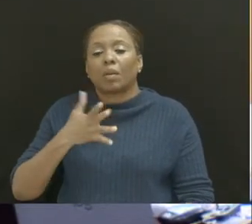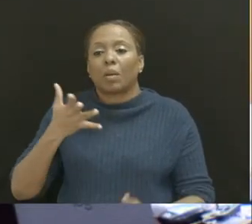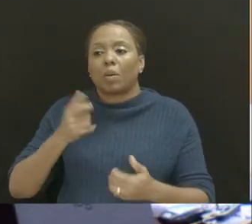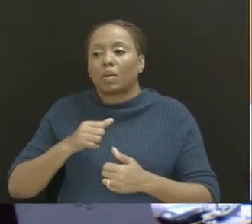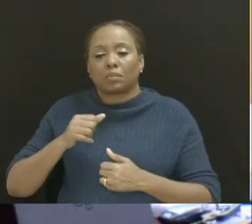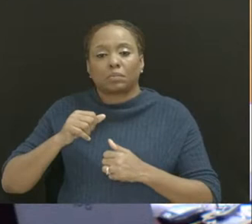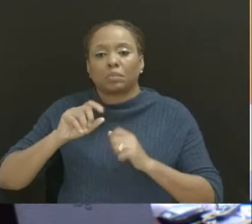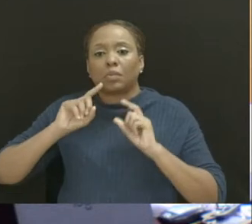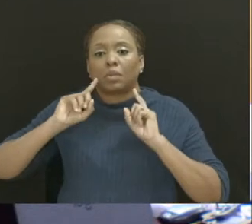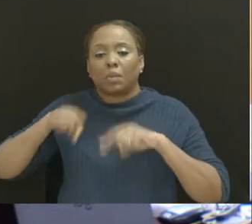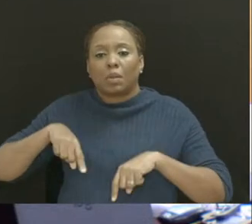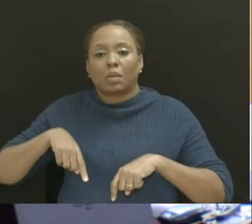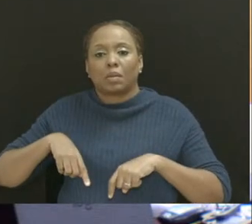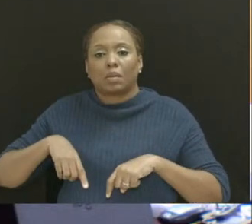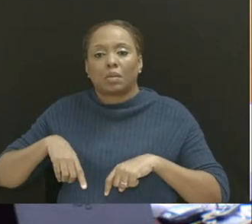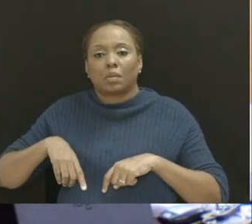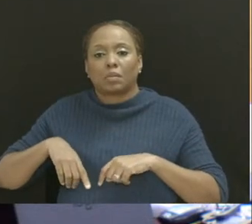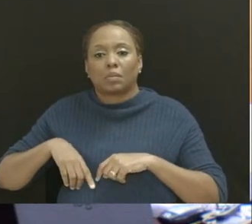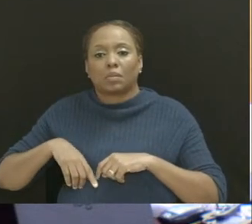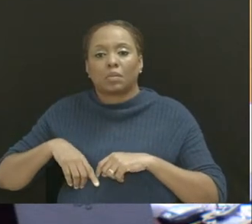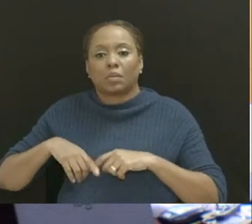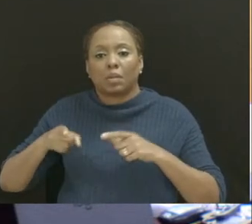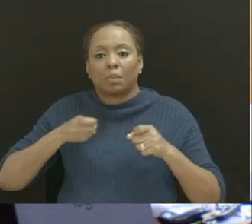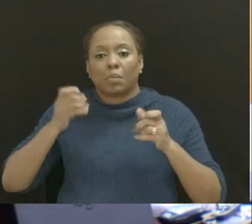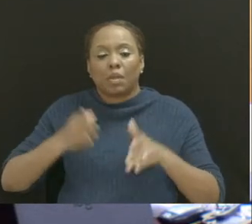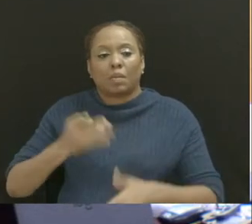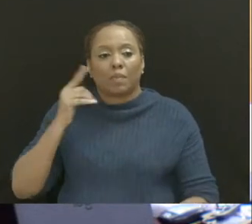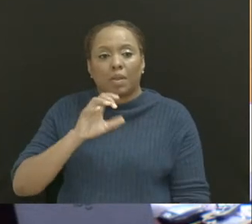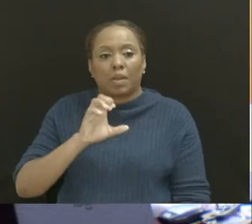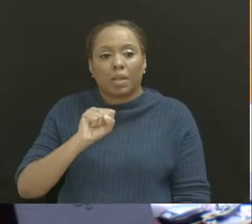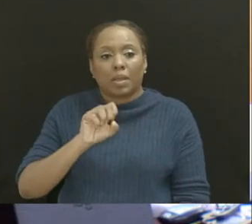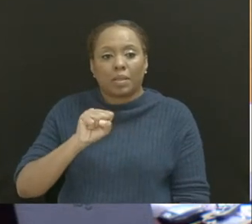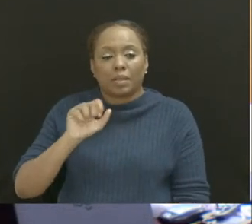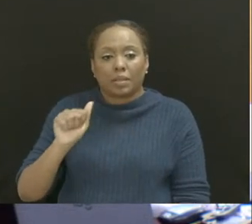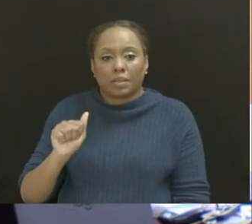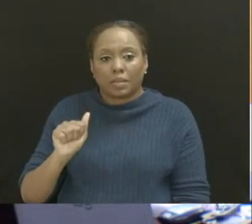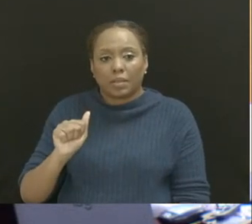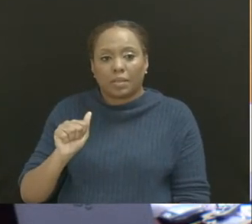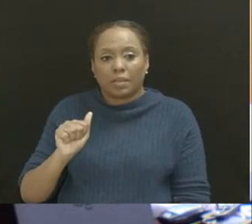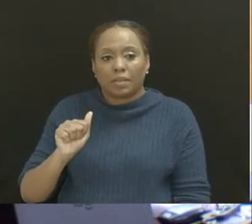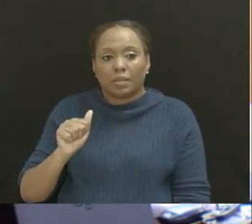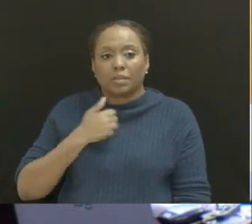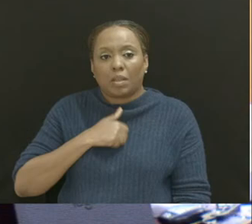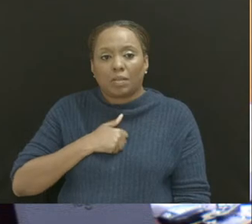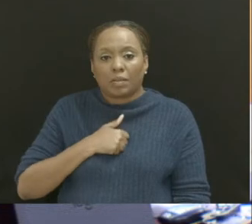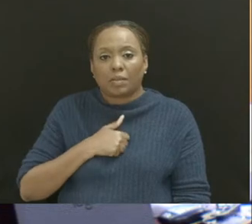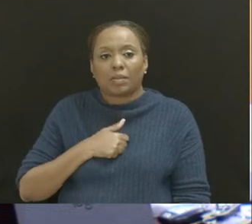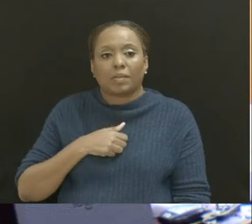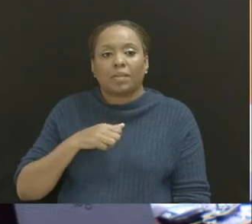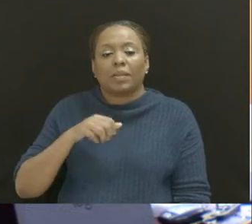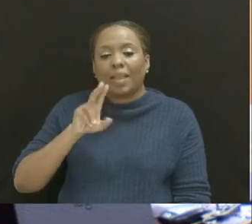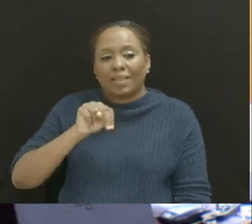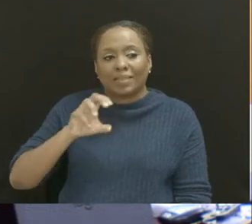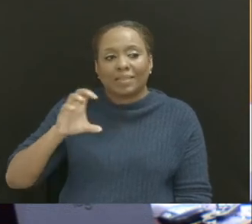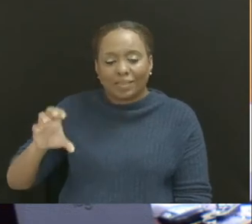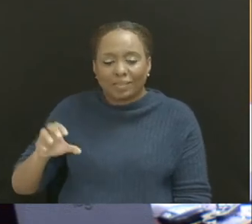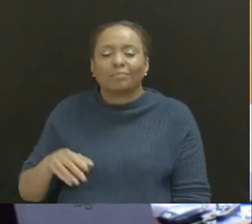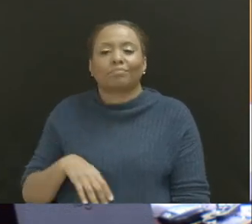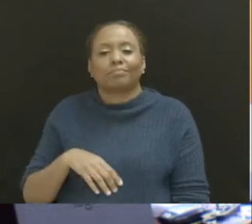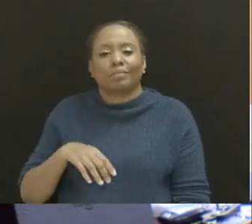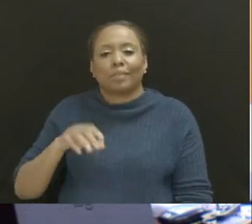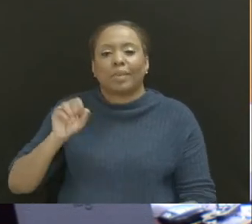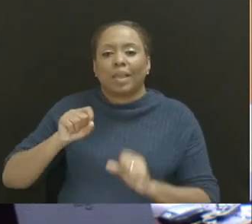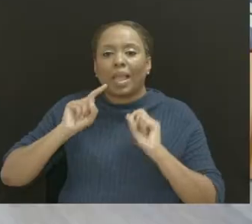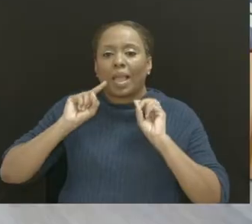Thank you. Minister, the Manager of Sanitation, Ryan Als, sorry, the NCC, Ryan Als, can answer the question